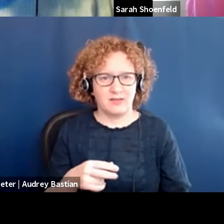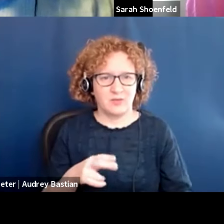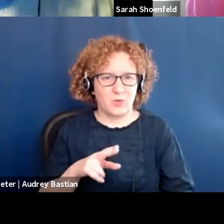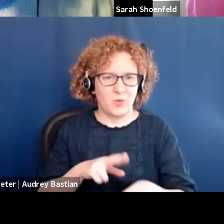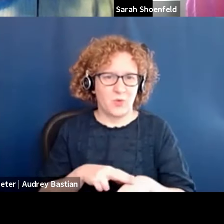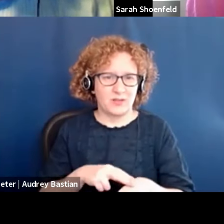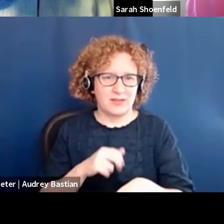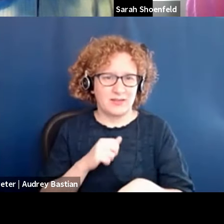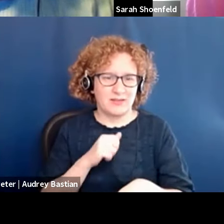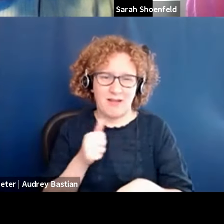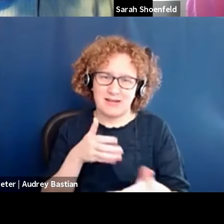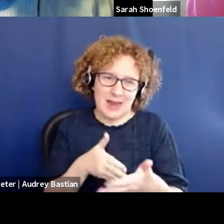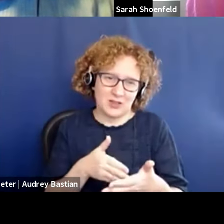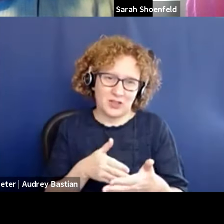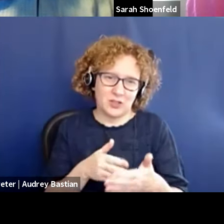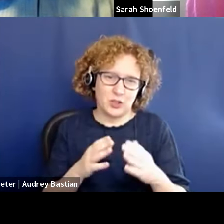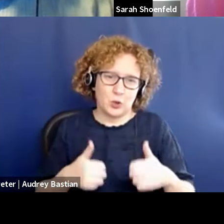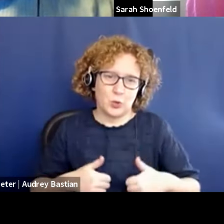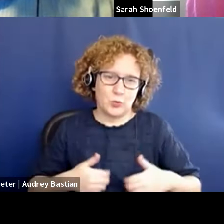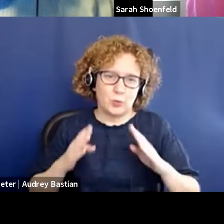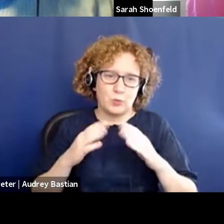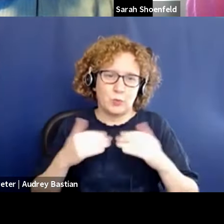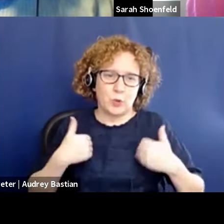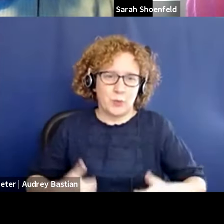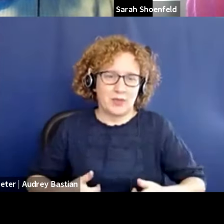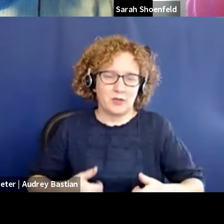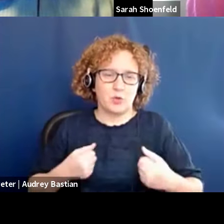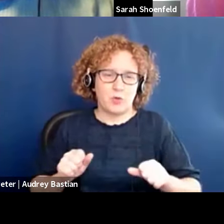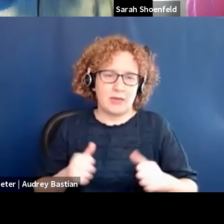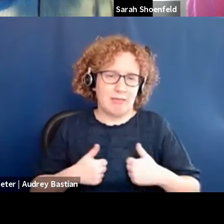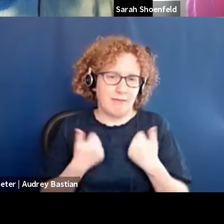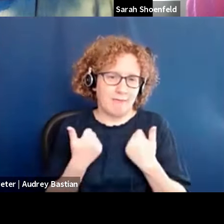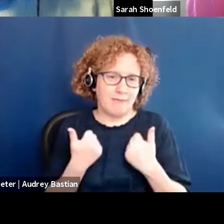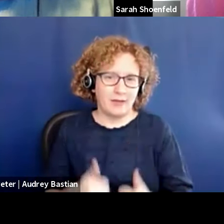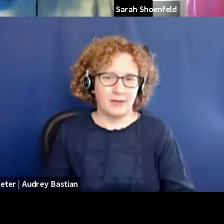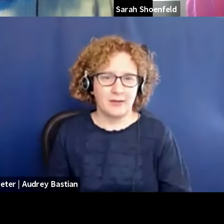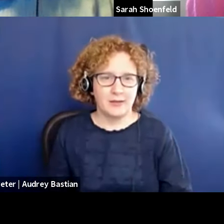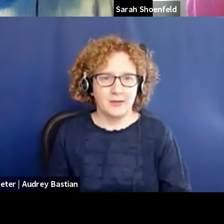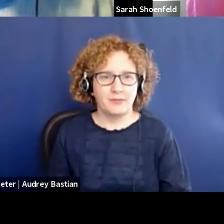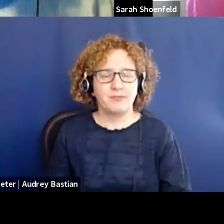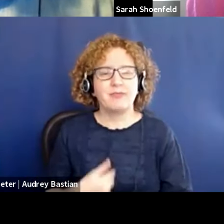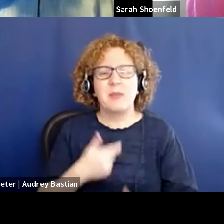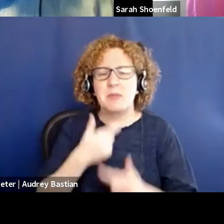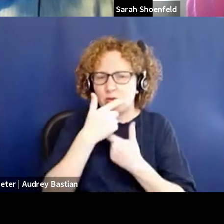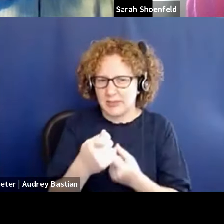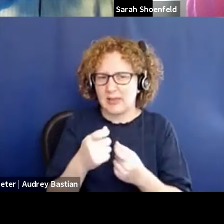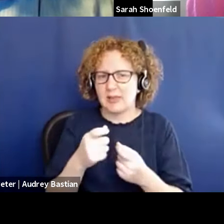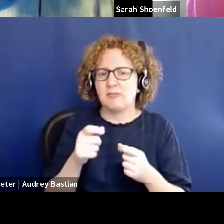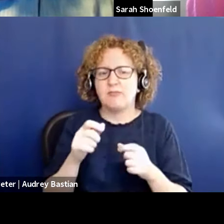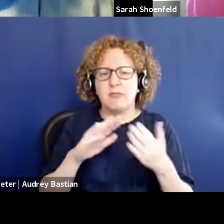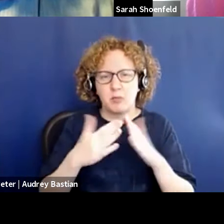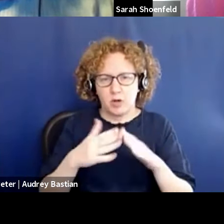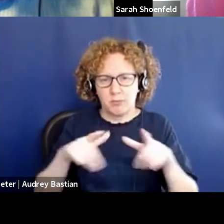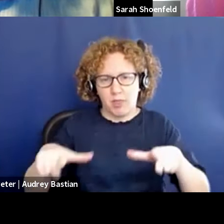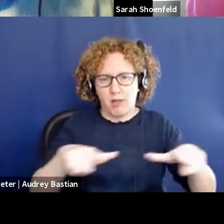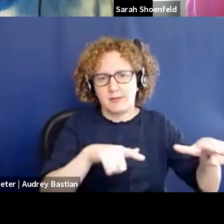beings trying to live. Mm-hmm. Yeah. Mm-hmm. I am interested in the way neighborhoods, blocks change, because I'm the 7th